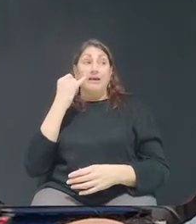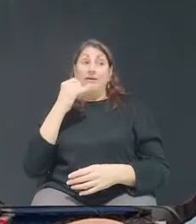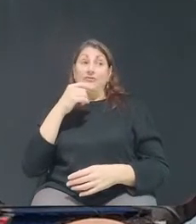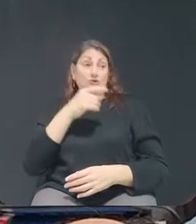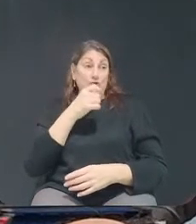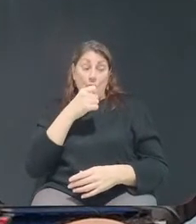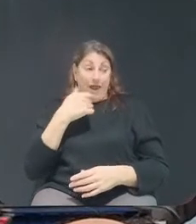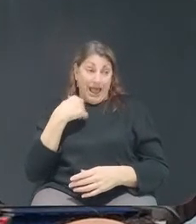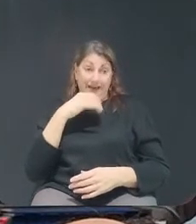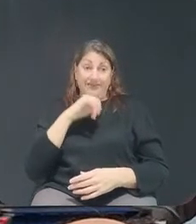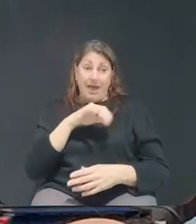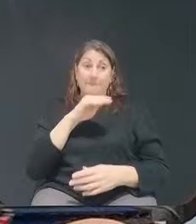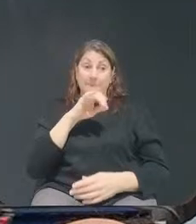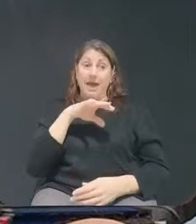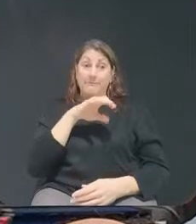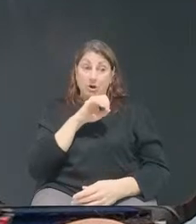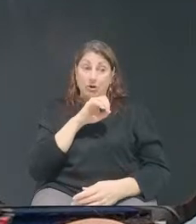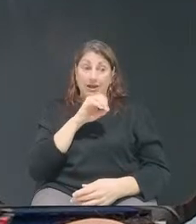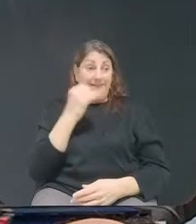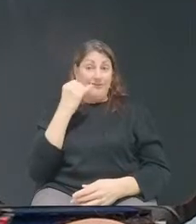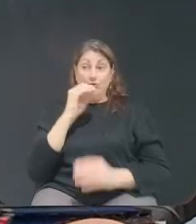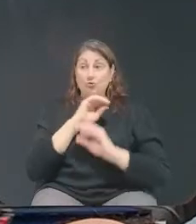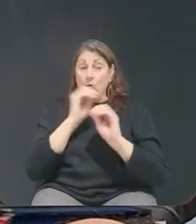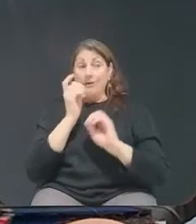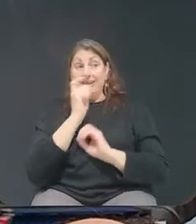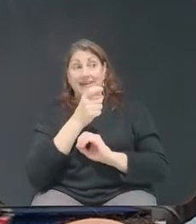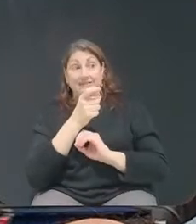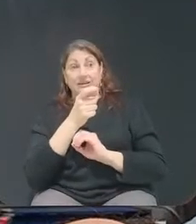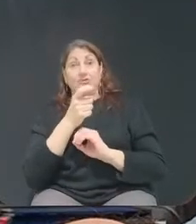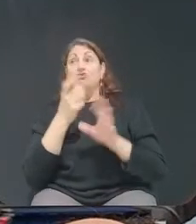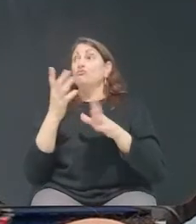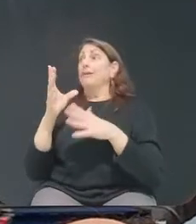it will be missing, but it's a very important document.